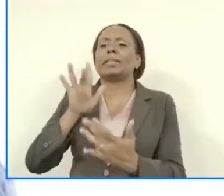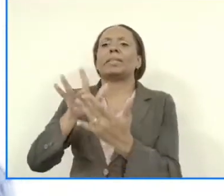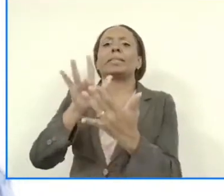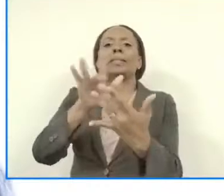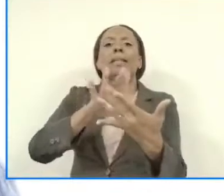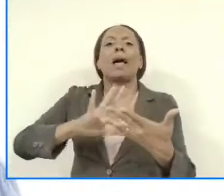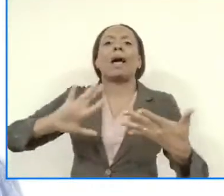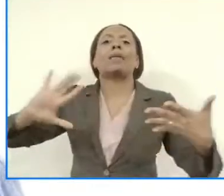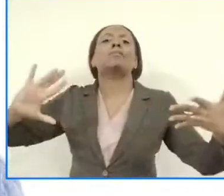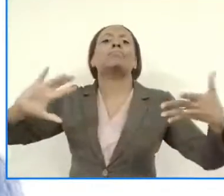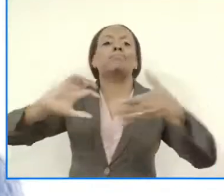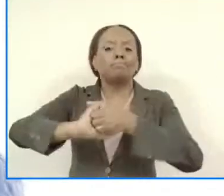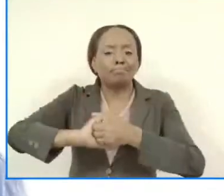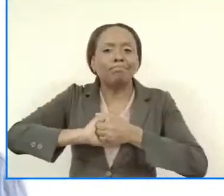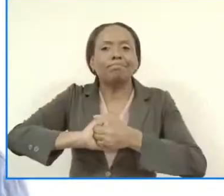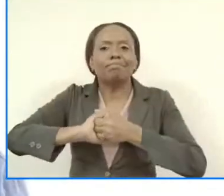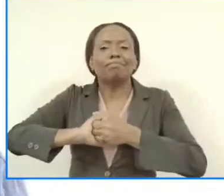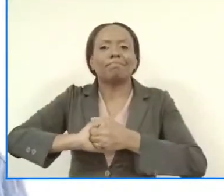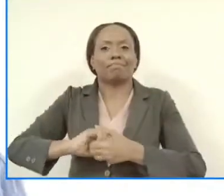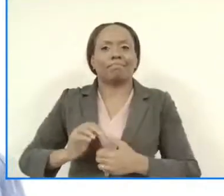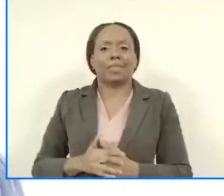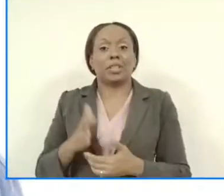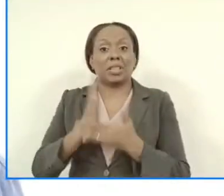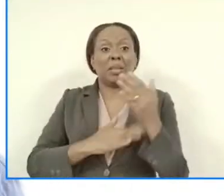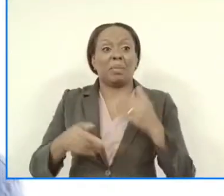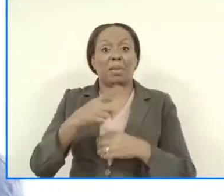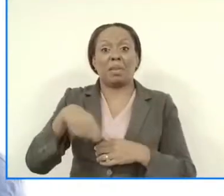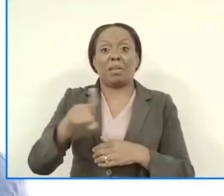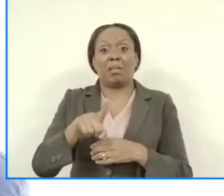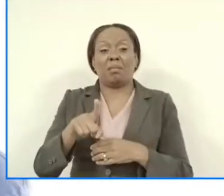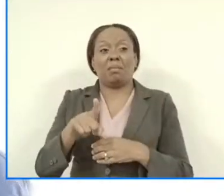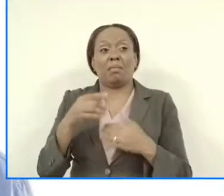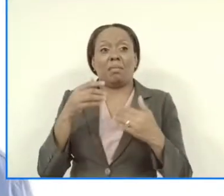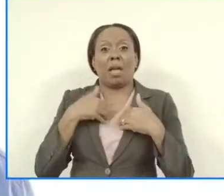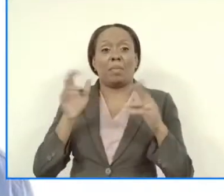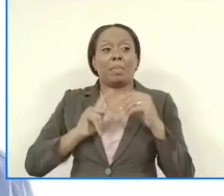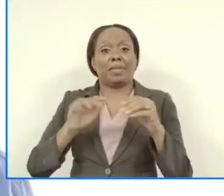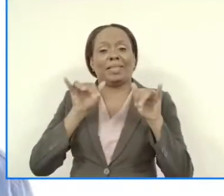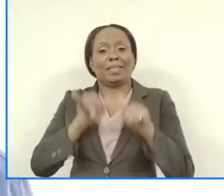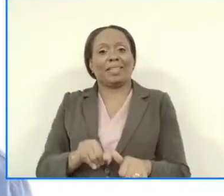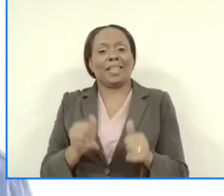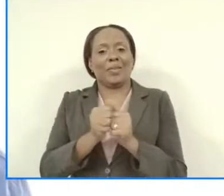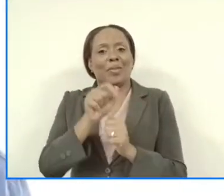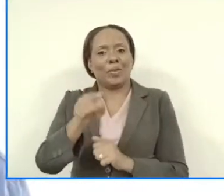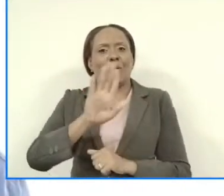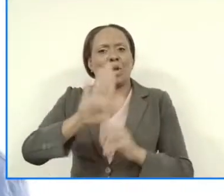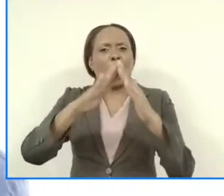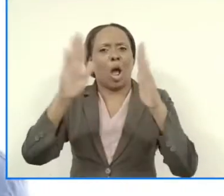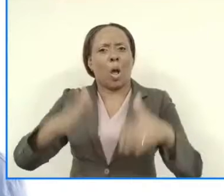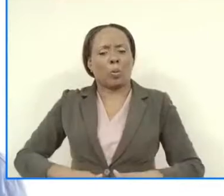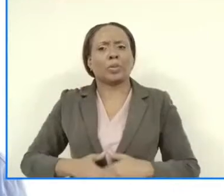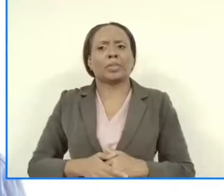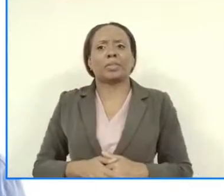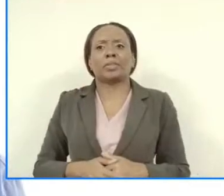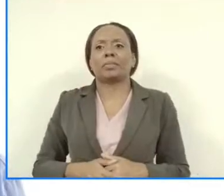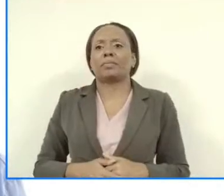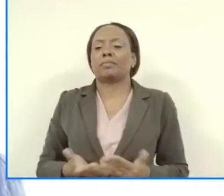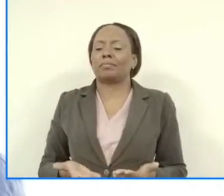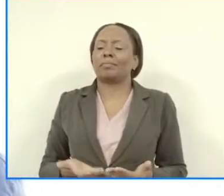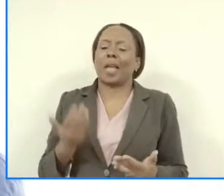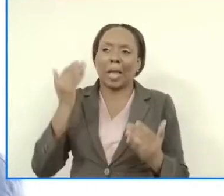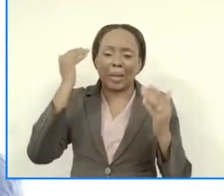help somebody who is near you. Some of you have neighbors staying with you. Just do your best. It can't be